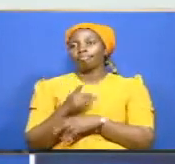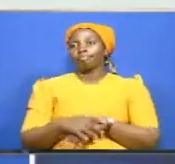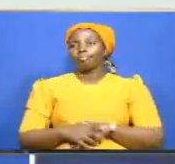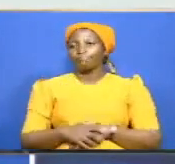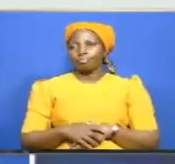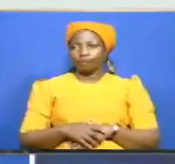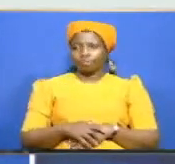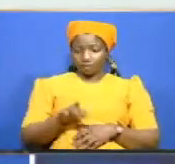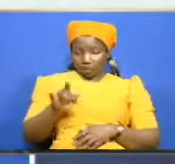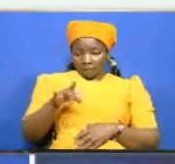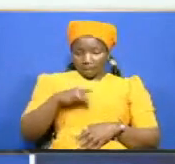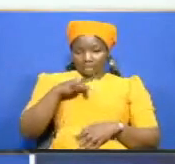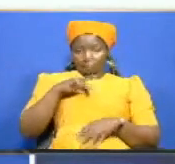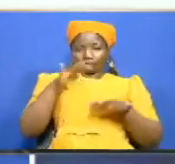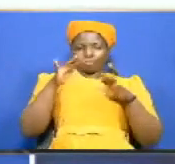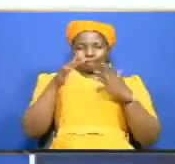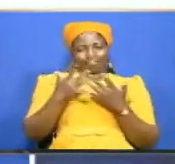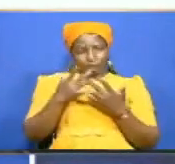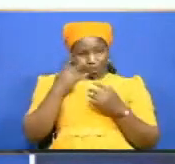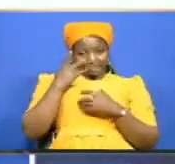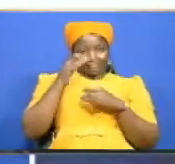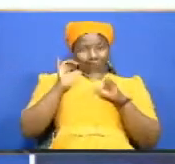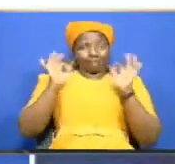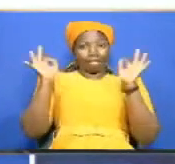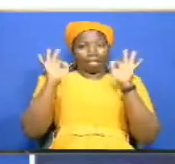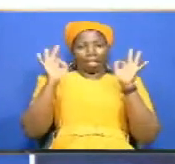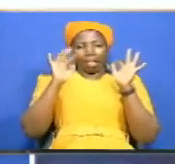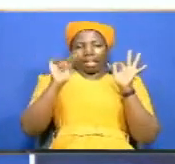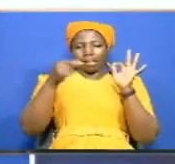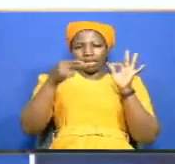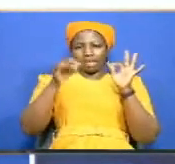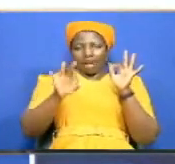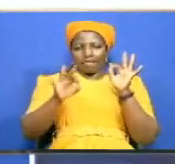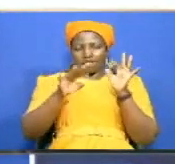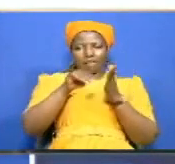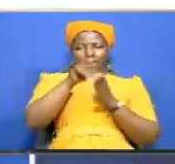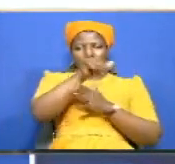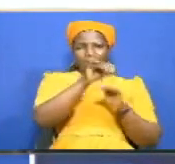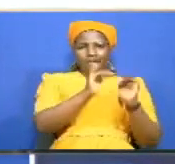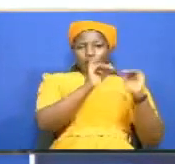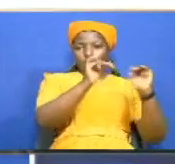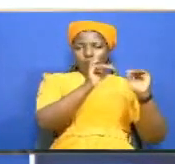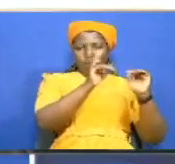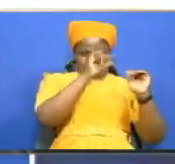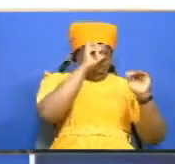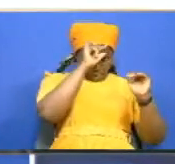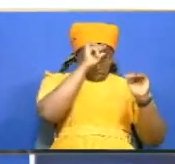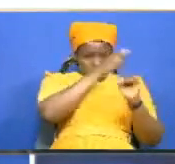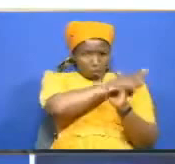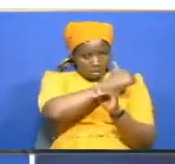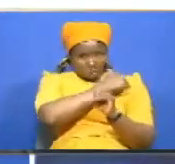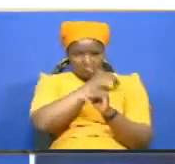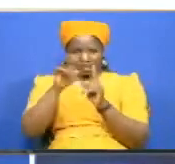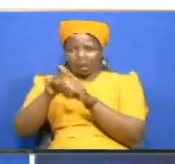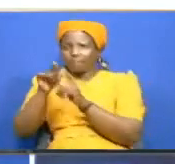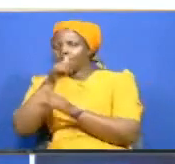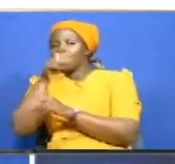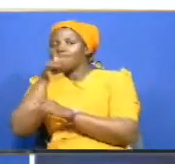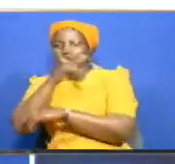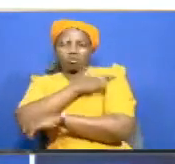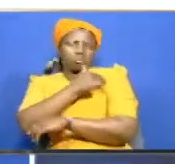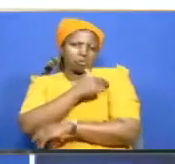you'll be surprised, like say NHIF, the package, it will pay the same for both government and private. So if the